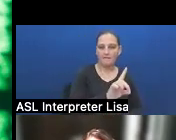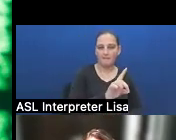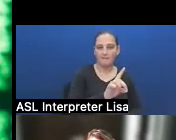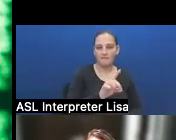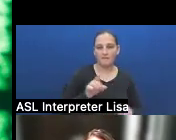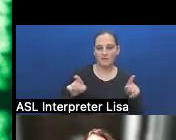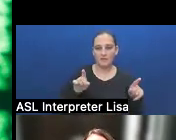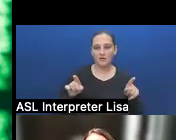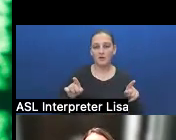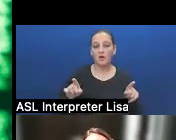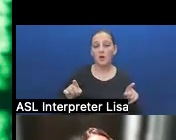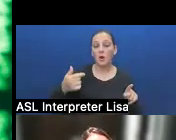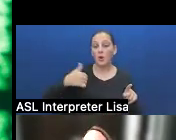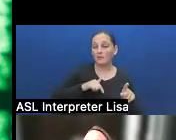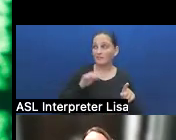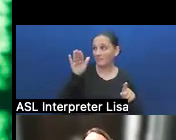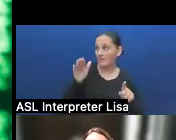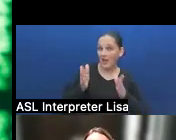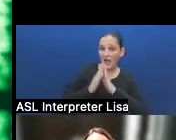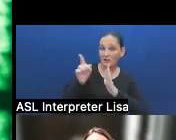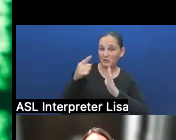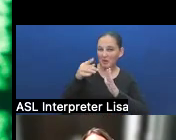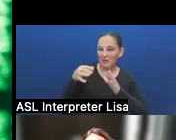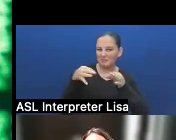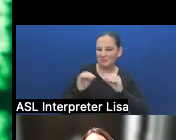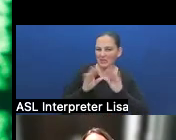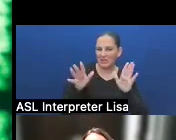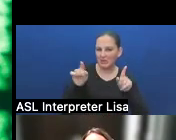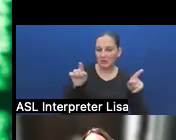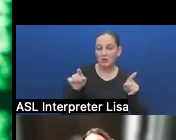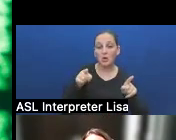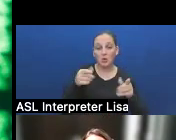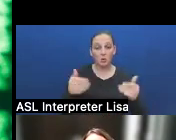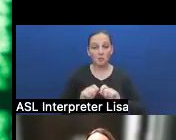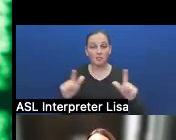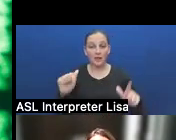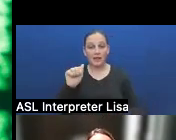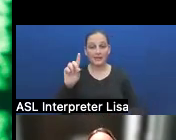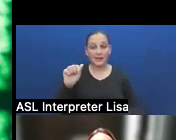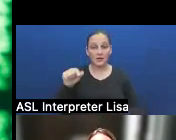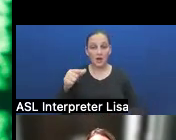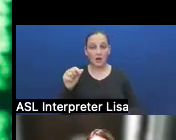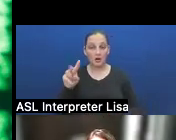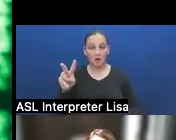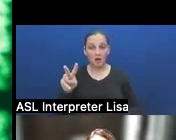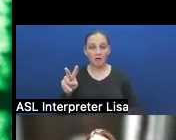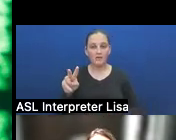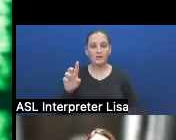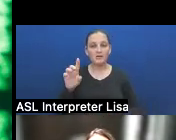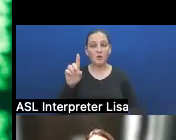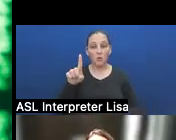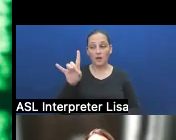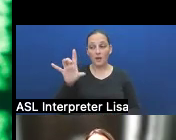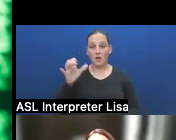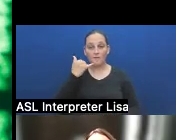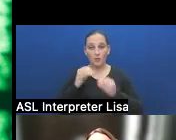asked for clarification. If you feel very strongly, go to ada.gov and there's a 1-800 number. You need to call and ask this question. They don't